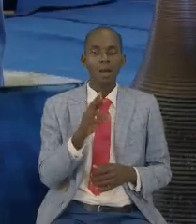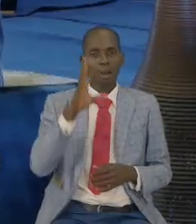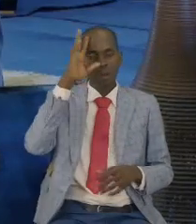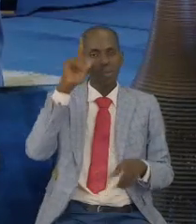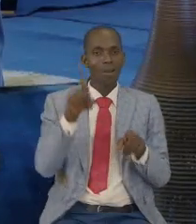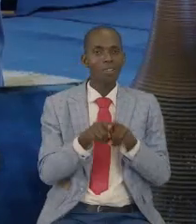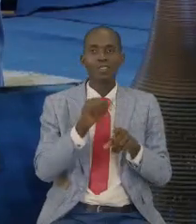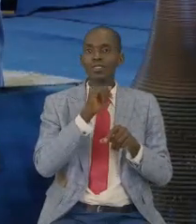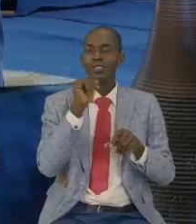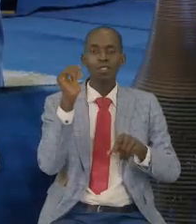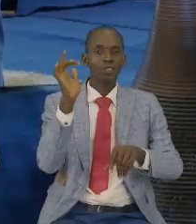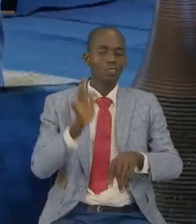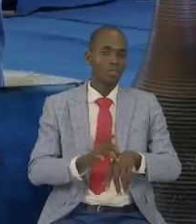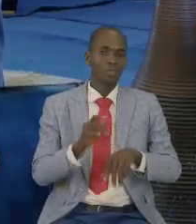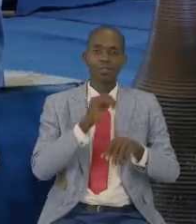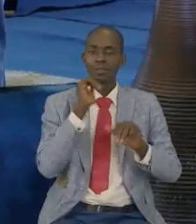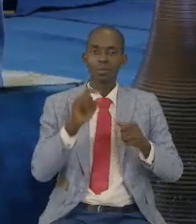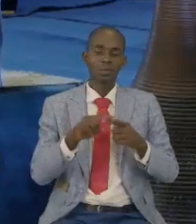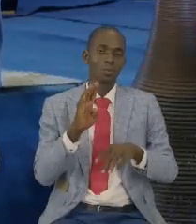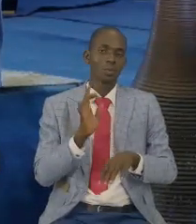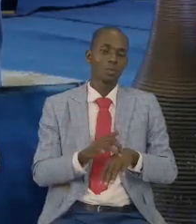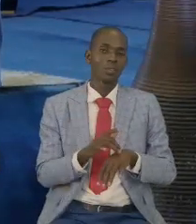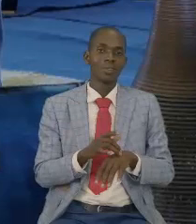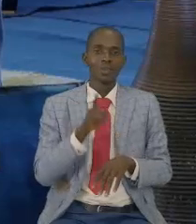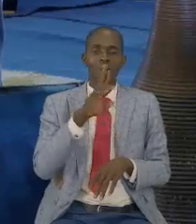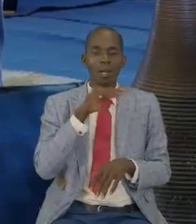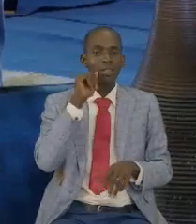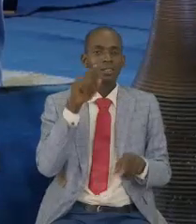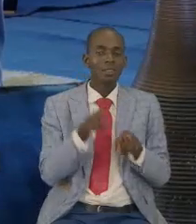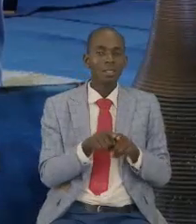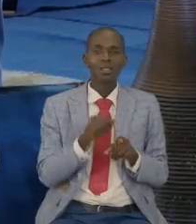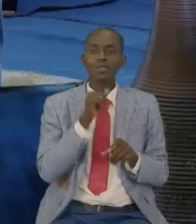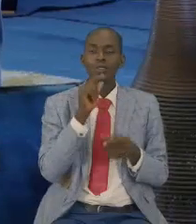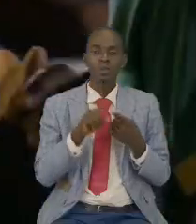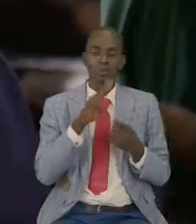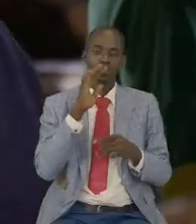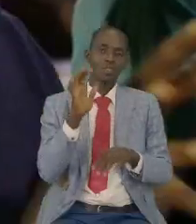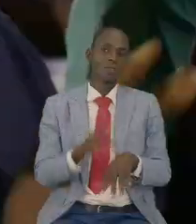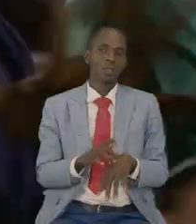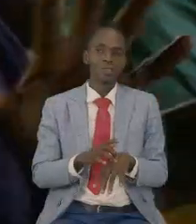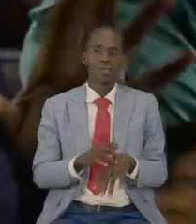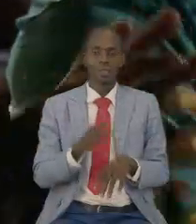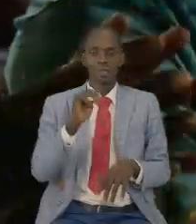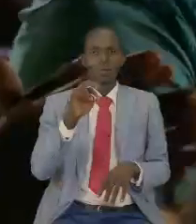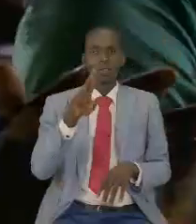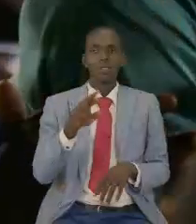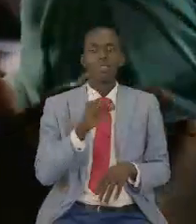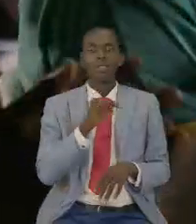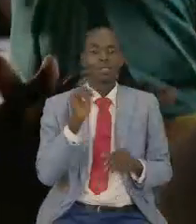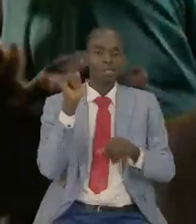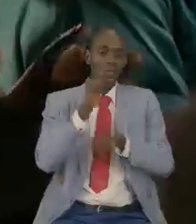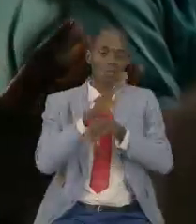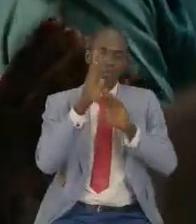Sister untouchable. Mr. Unconquerable. Mrs. or